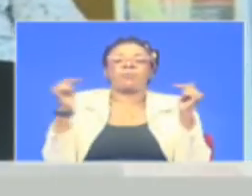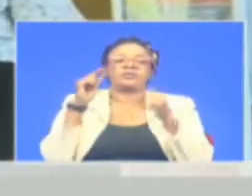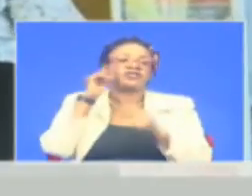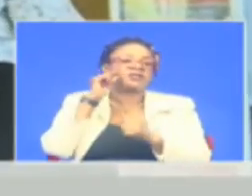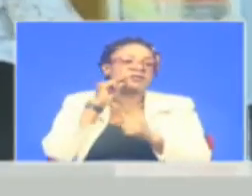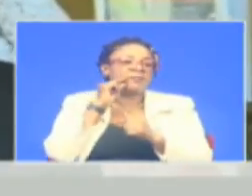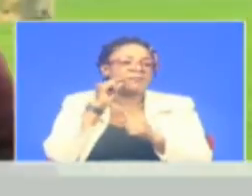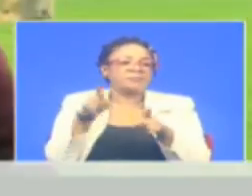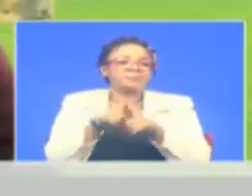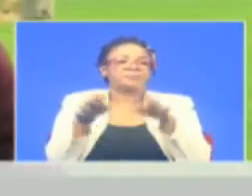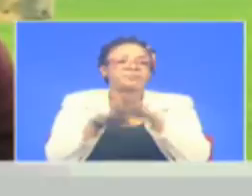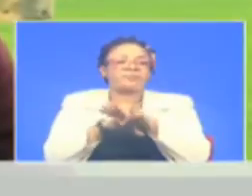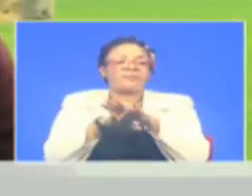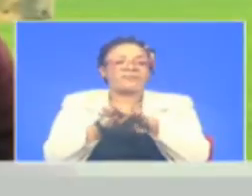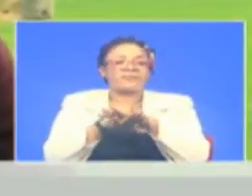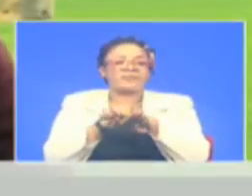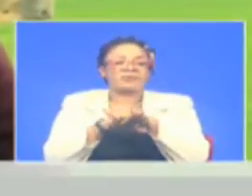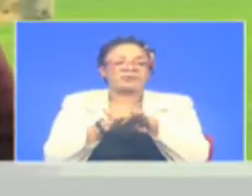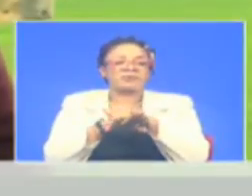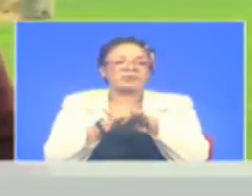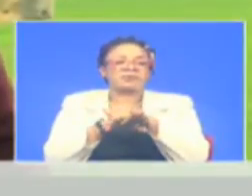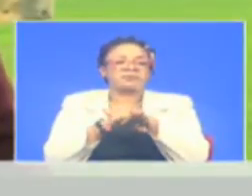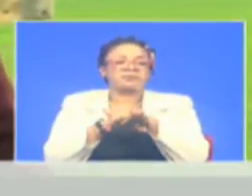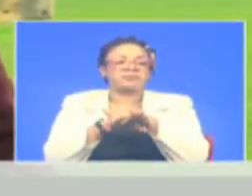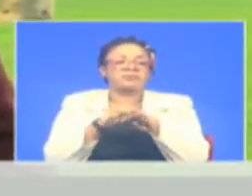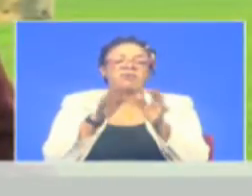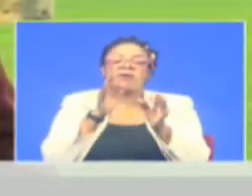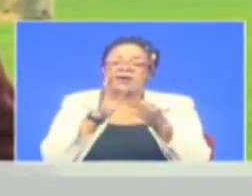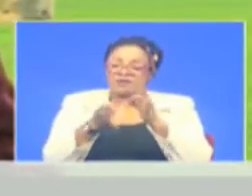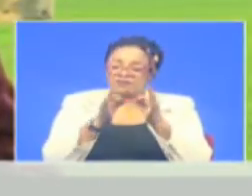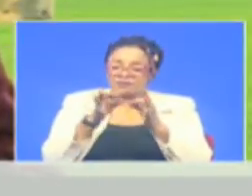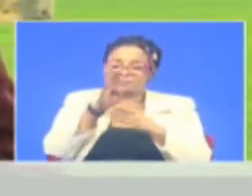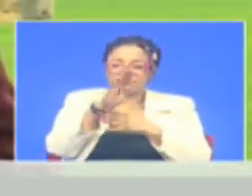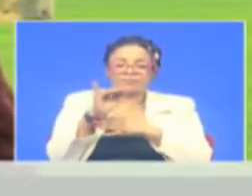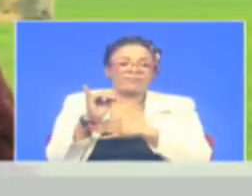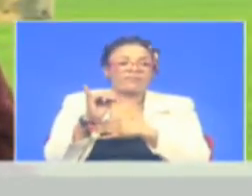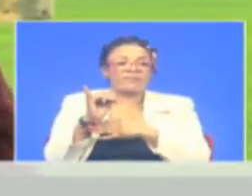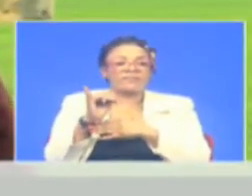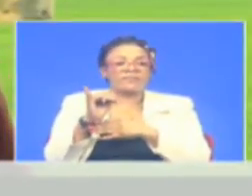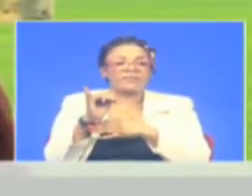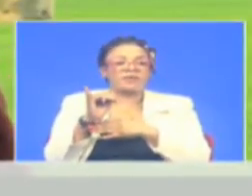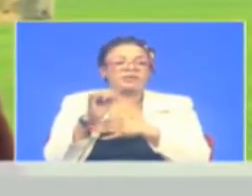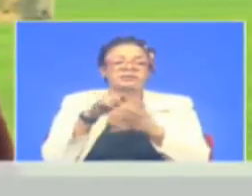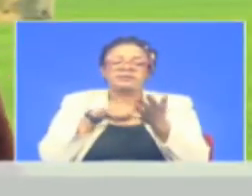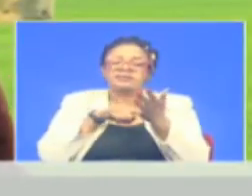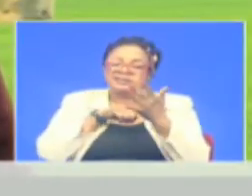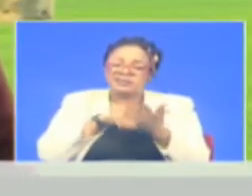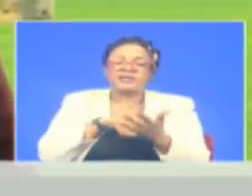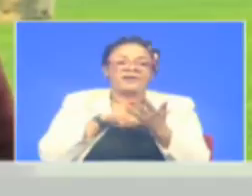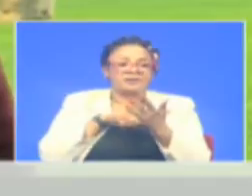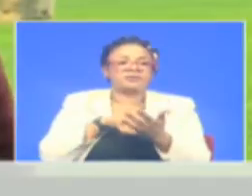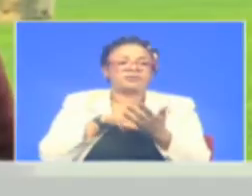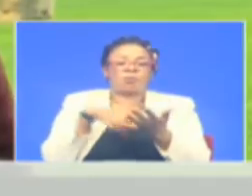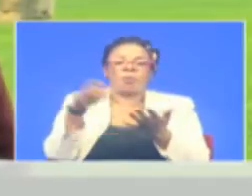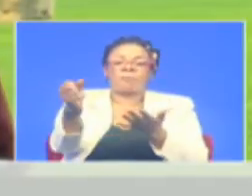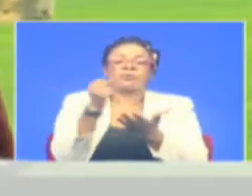as their deputy. If the BBI insists on